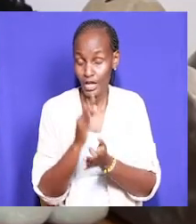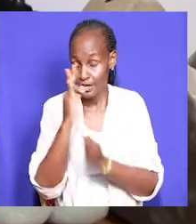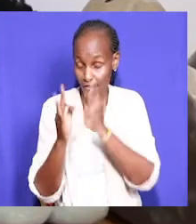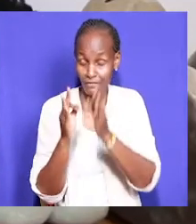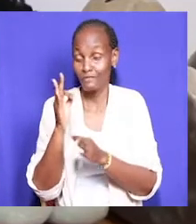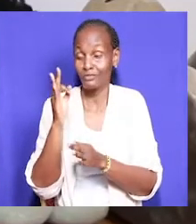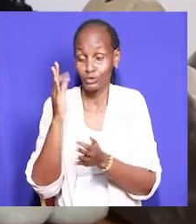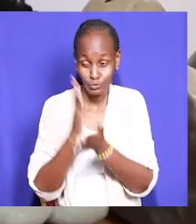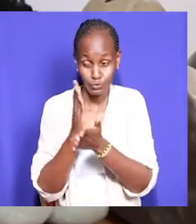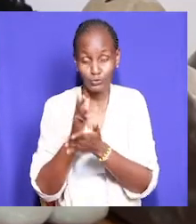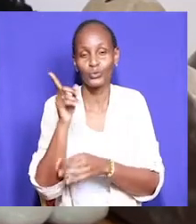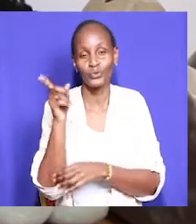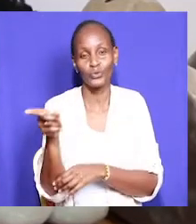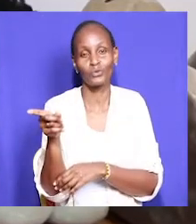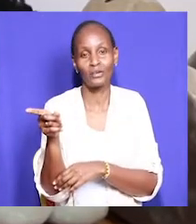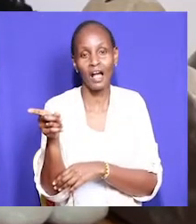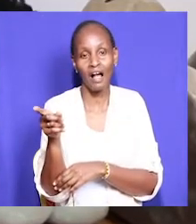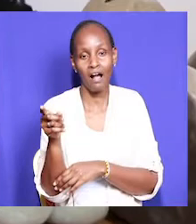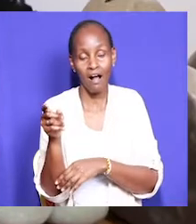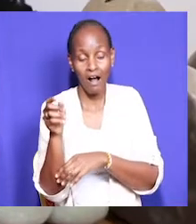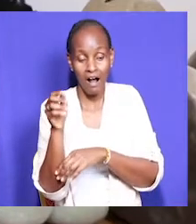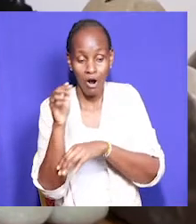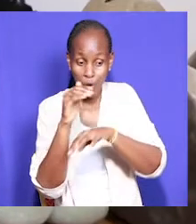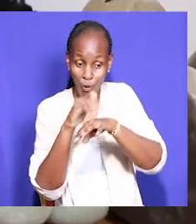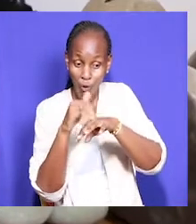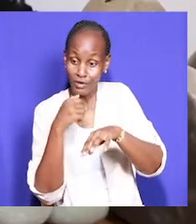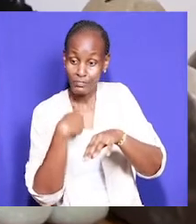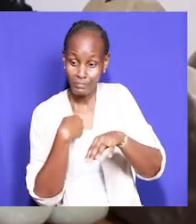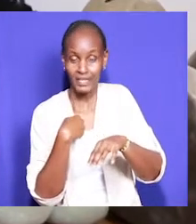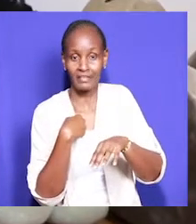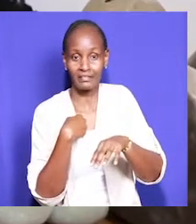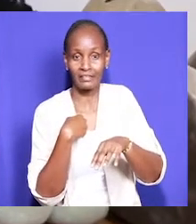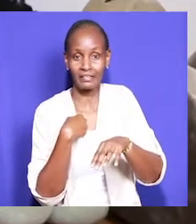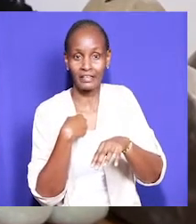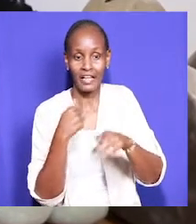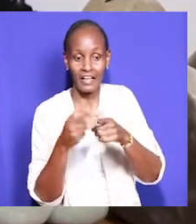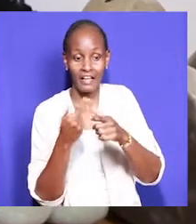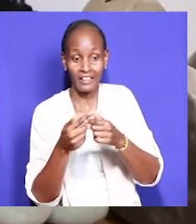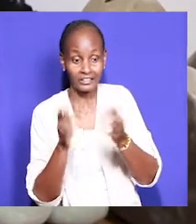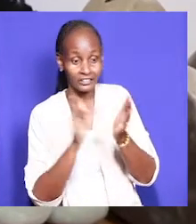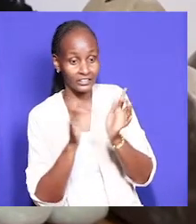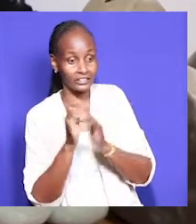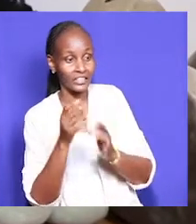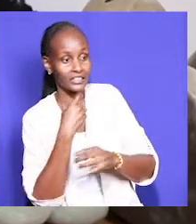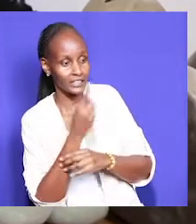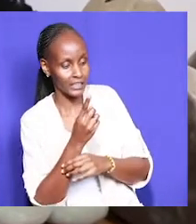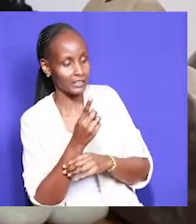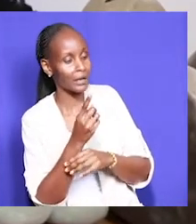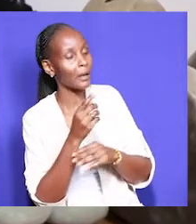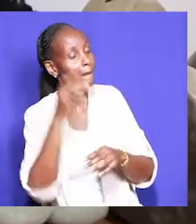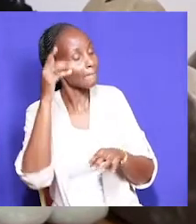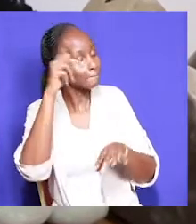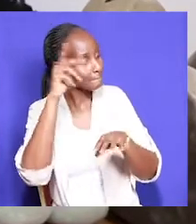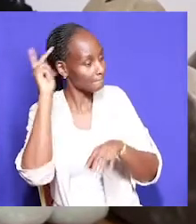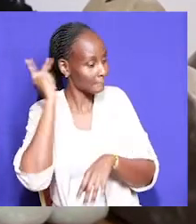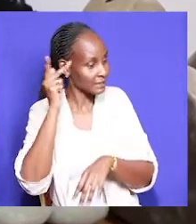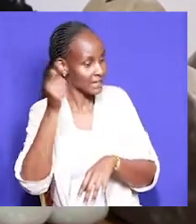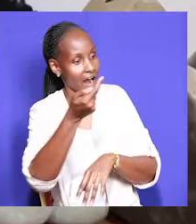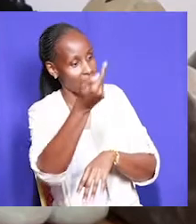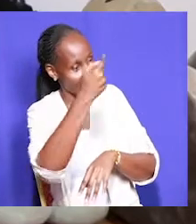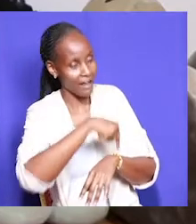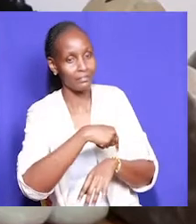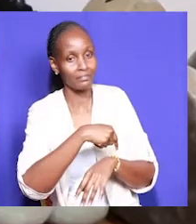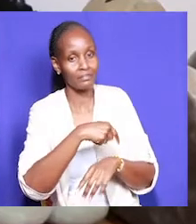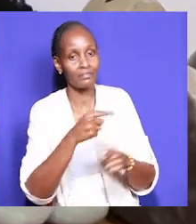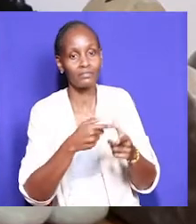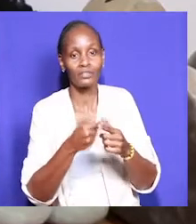you, ask me to come to you." And Jesus said, "Peter, come, come, you can come." And Peter